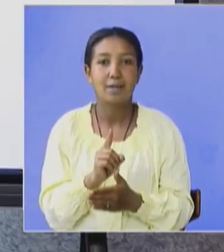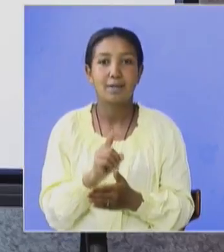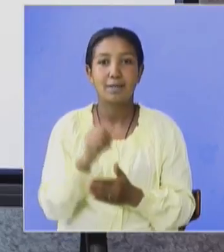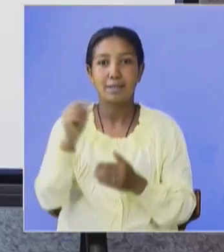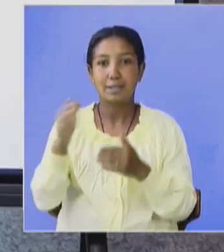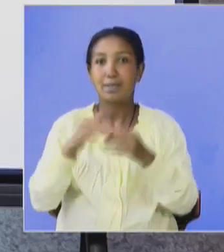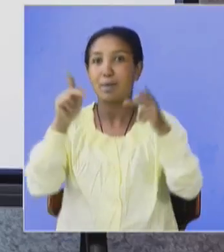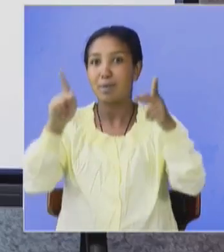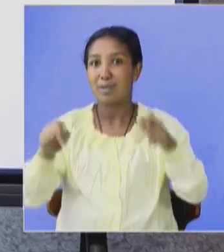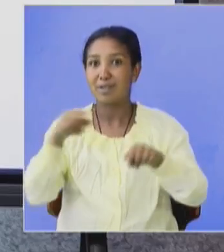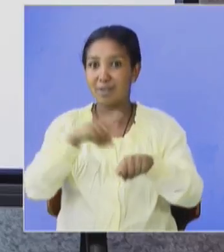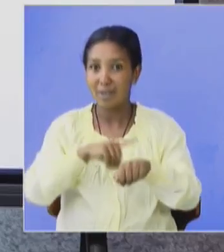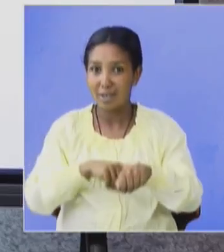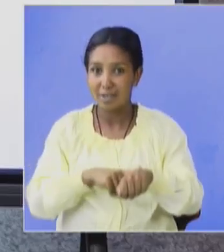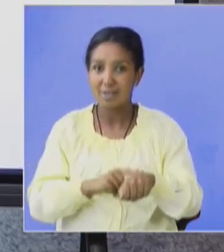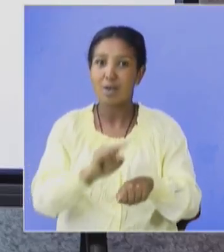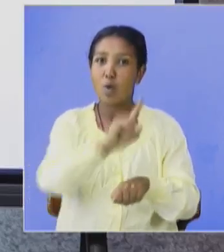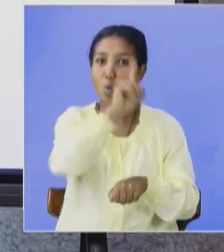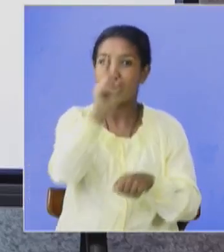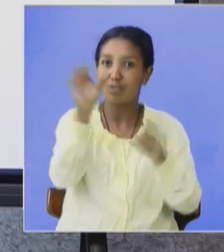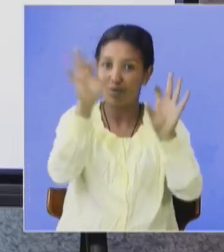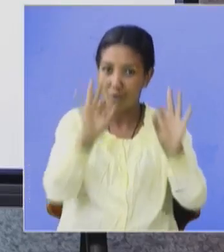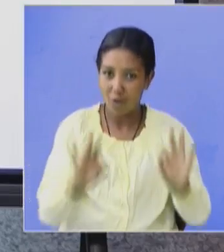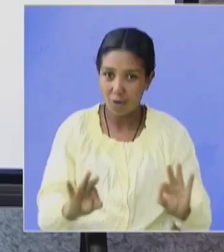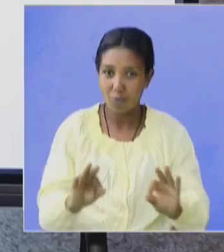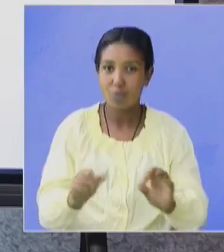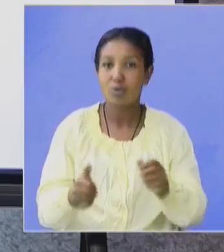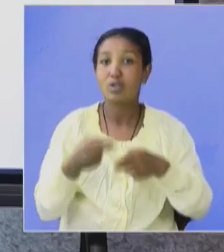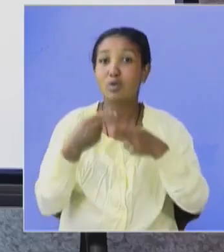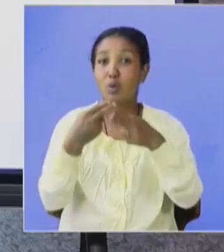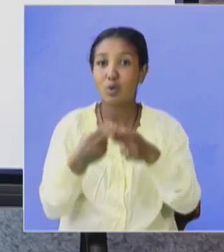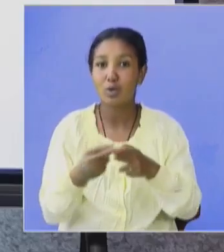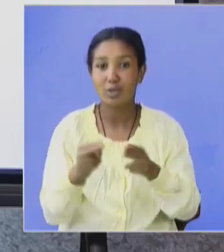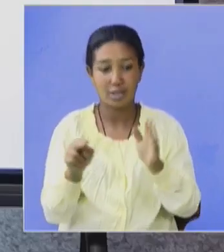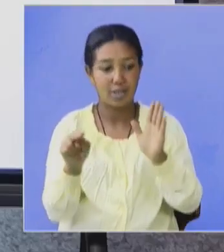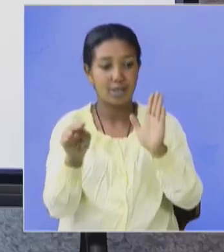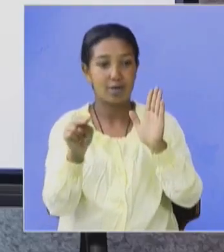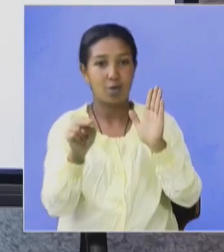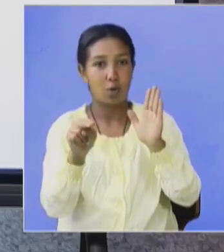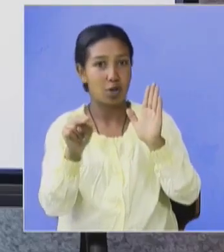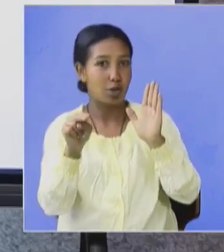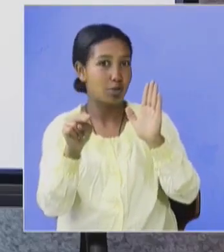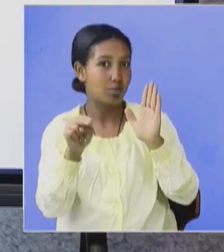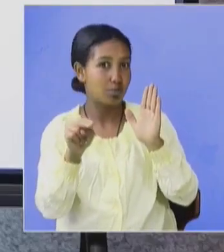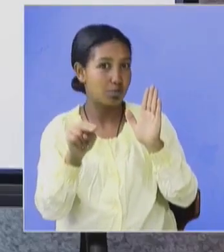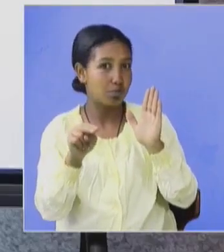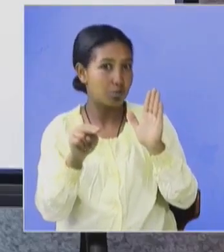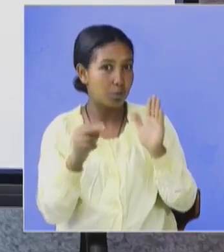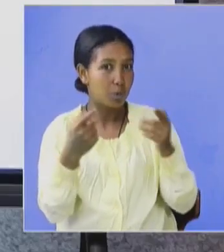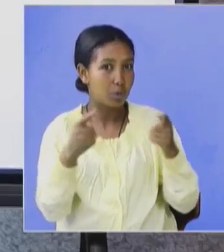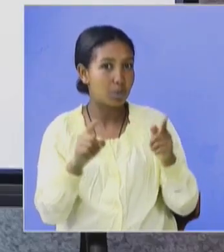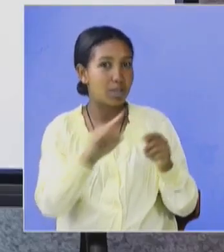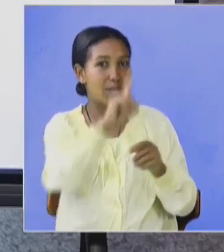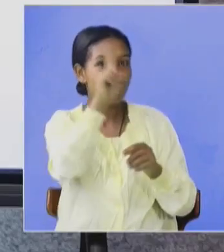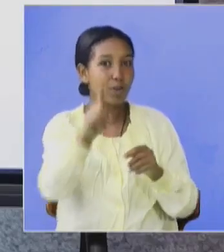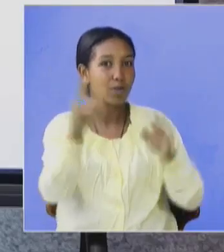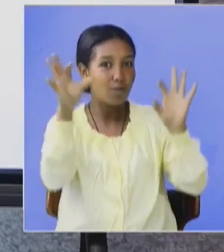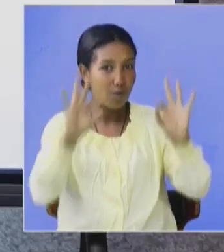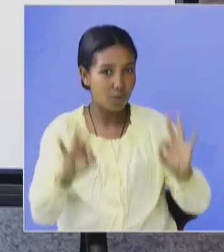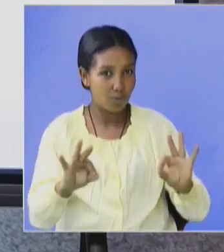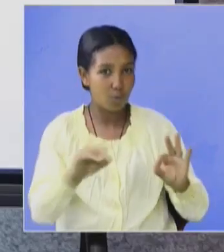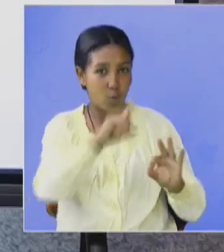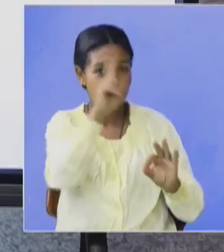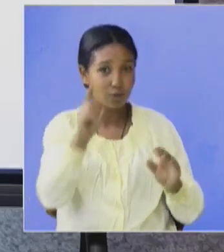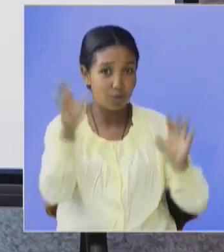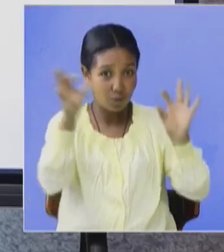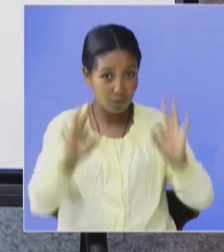Simple present tense as a question form, and which is called interrogative form. When we say it interrogative form or question